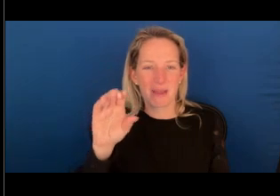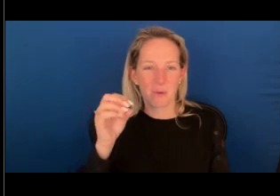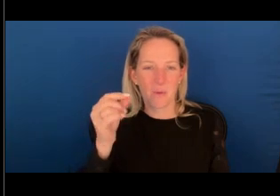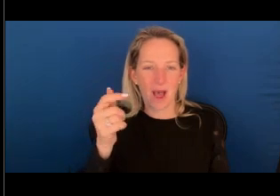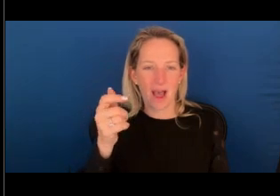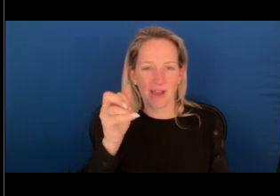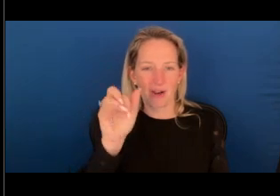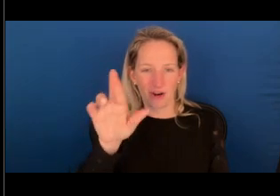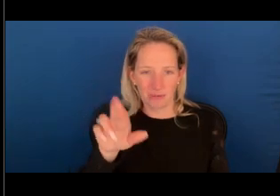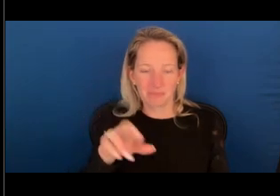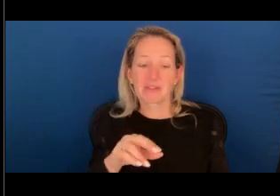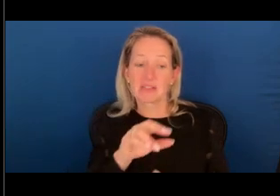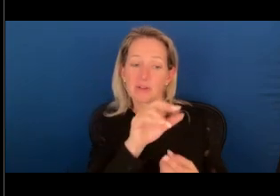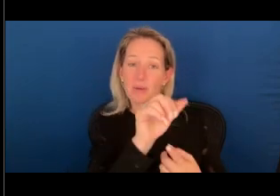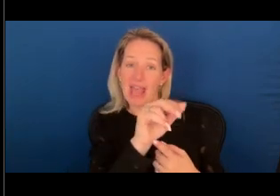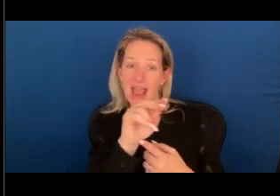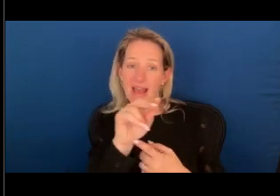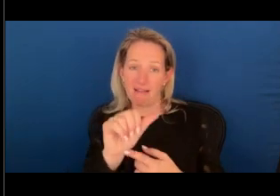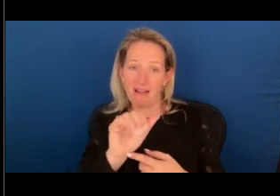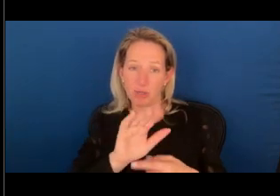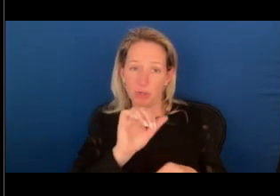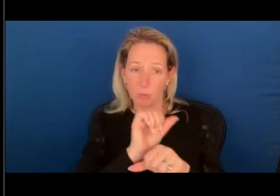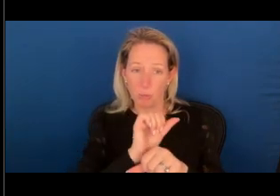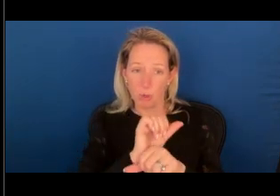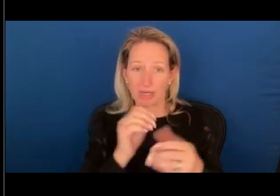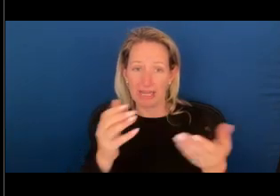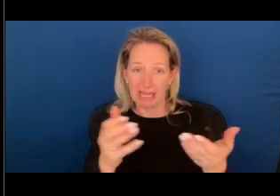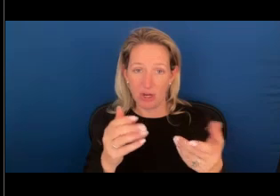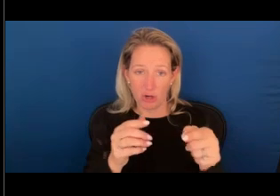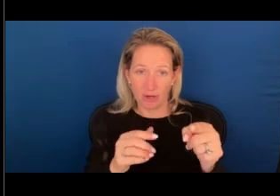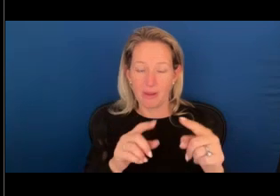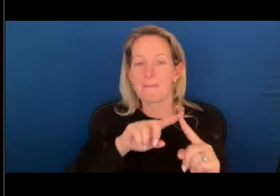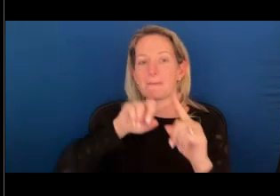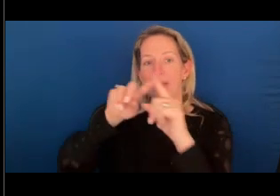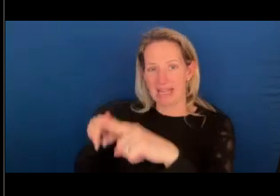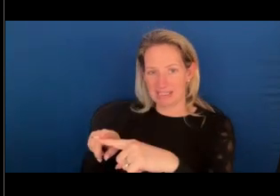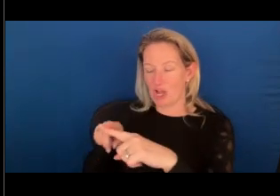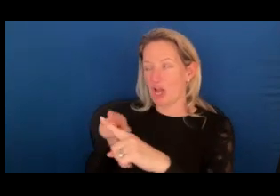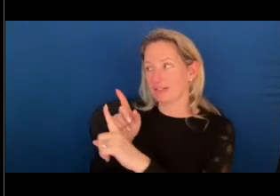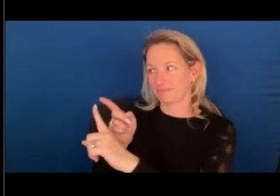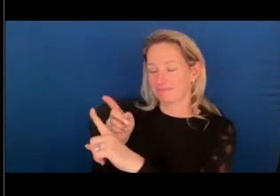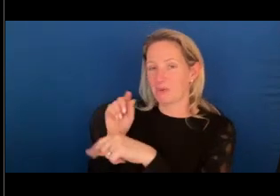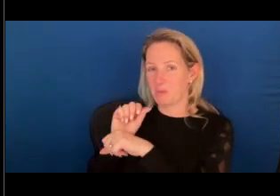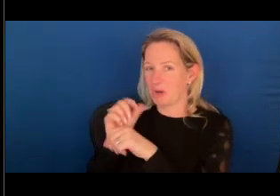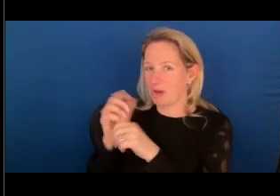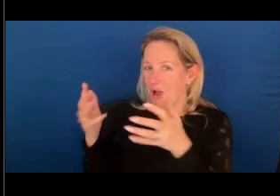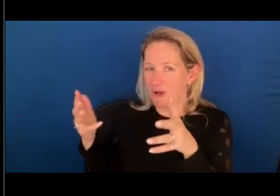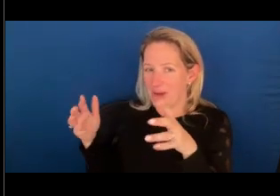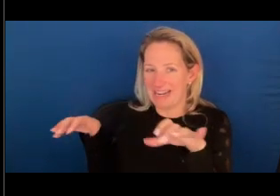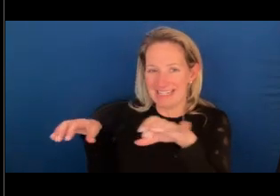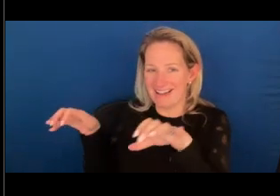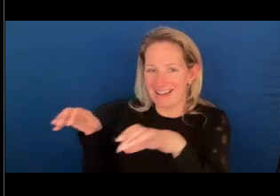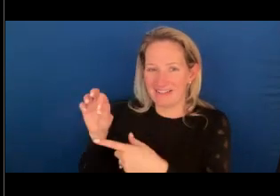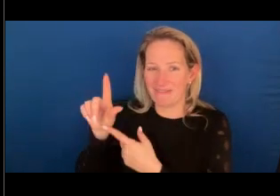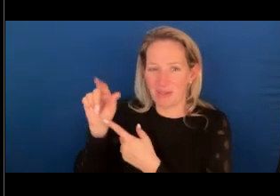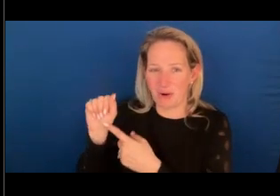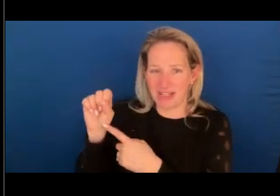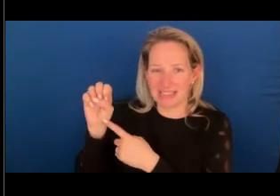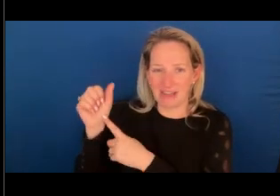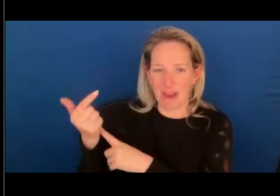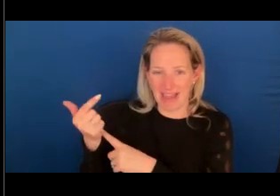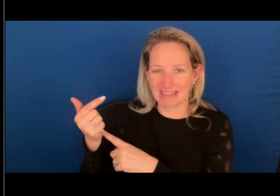Anna is planning to do here is based on the work that has been already done by Florida Sea Grant,